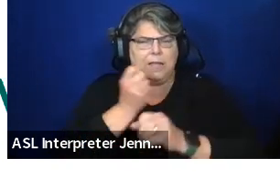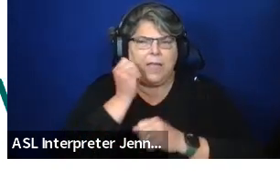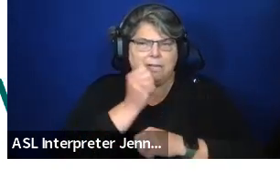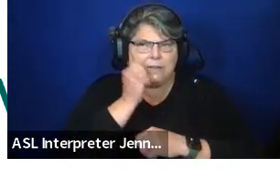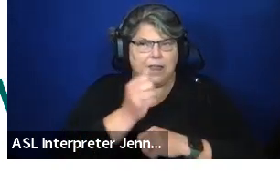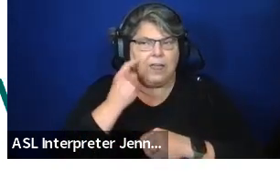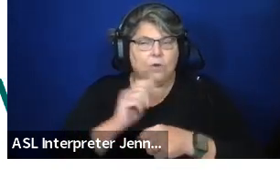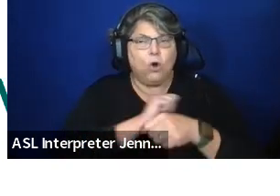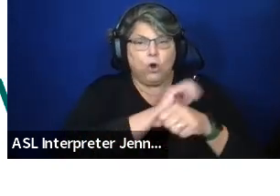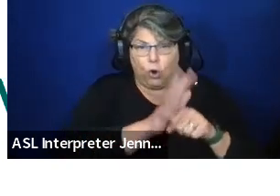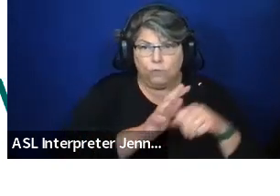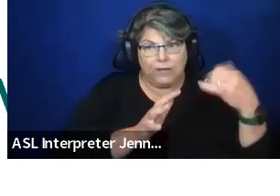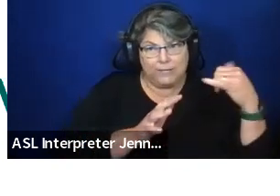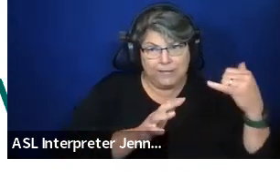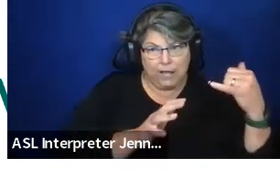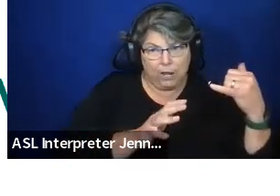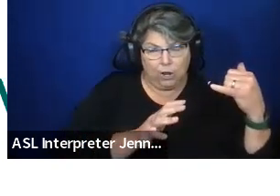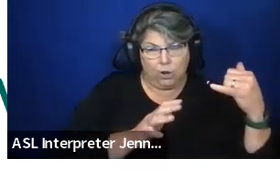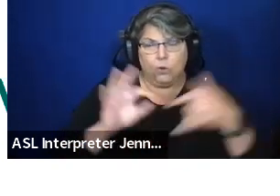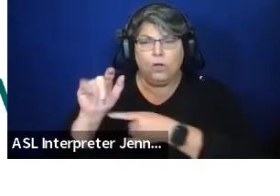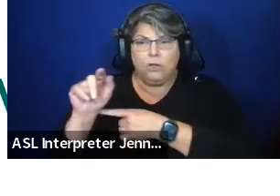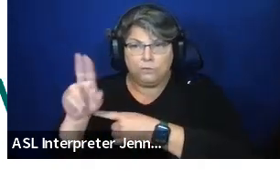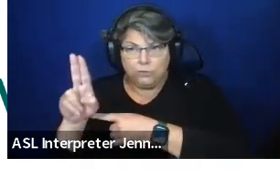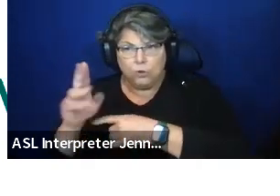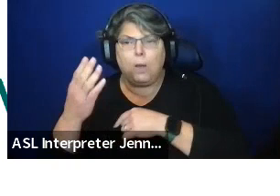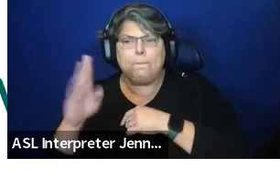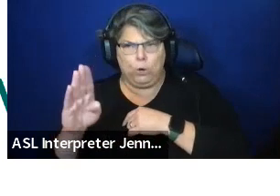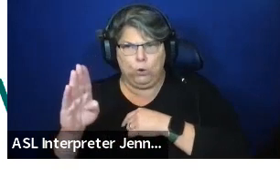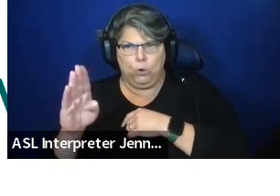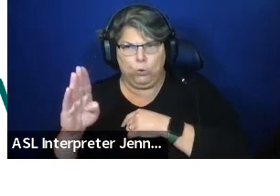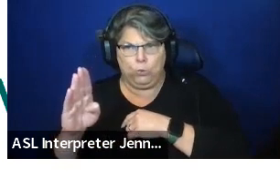COVID in yellow and influenza in blue